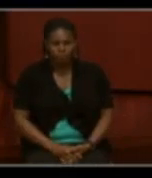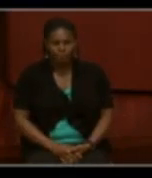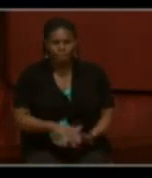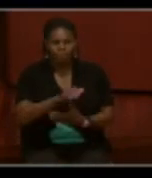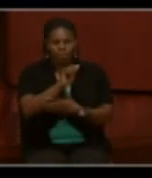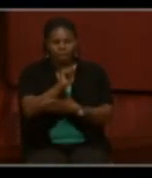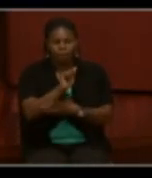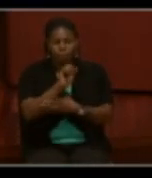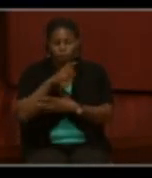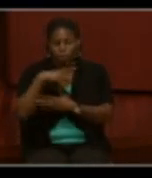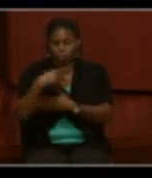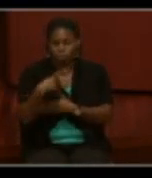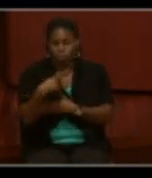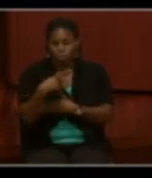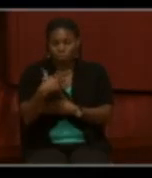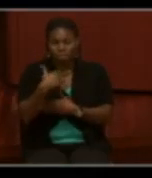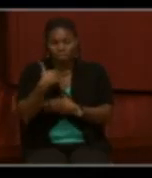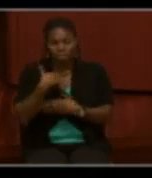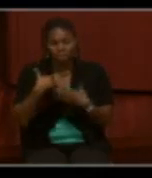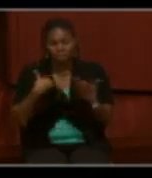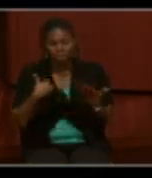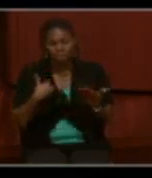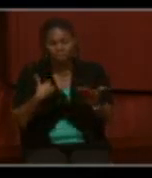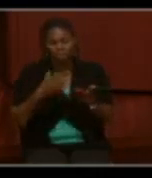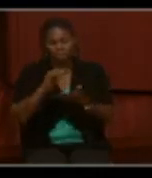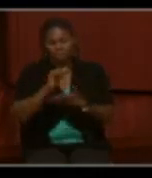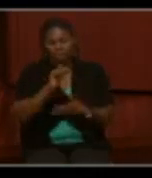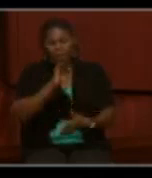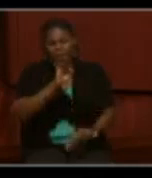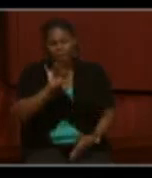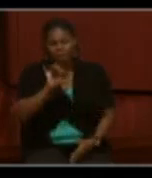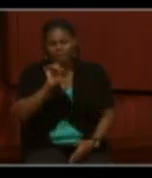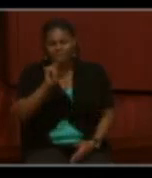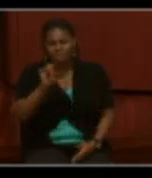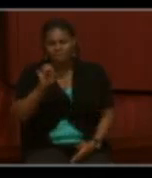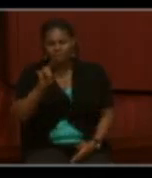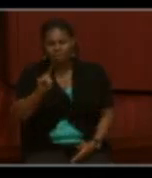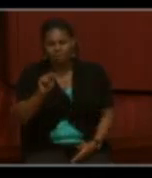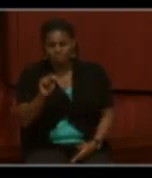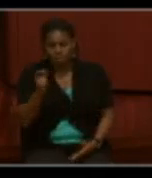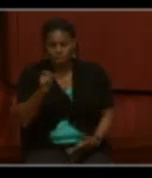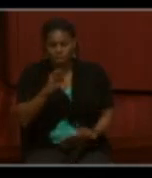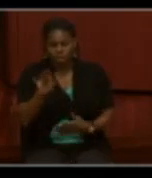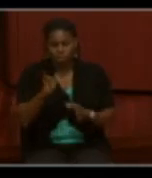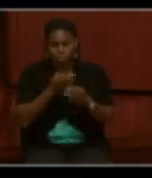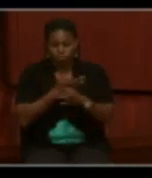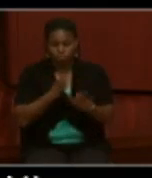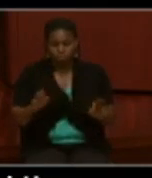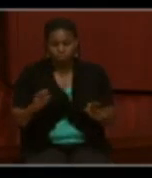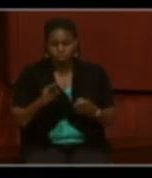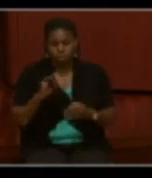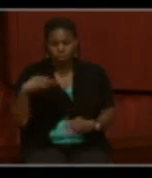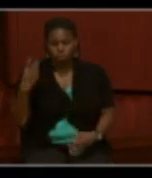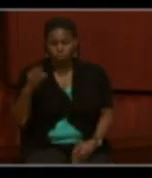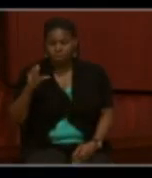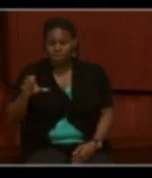Alfred Pope had an affidavit of freedom in the local Washington, D.C. District